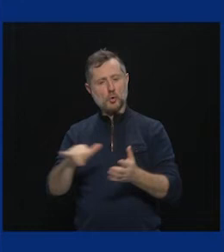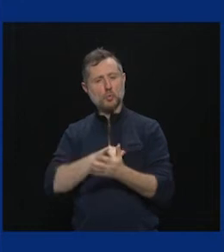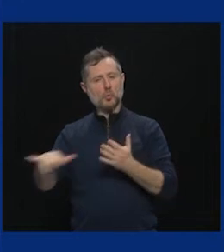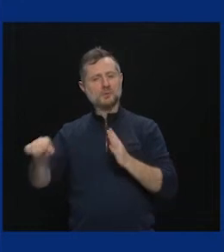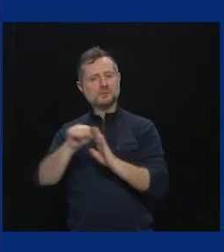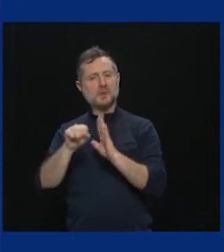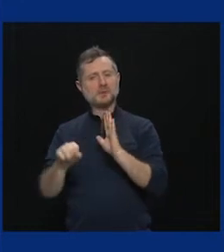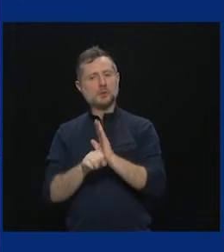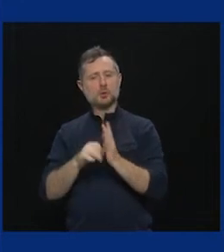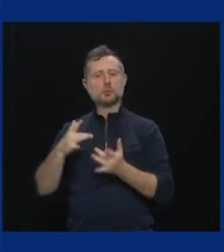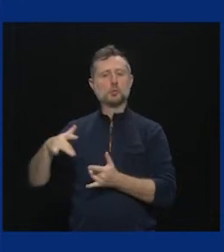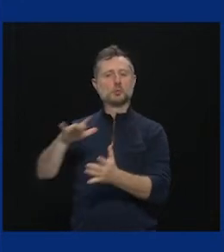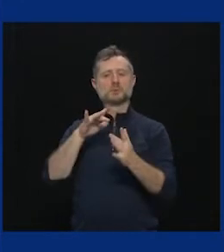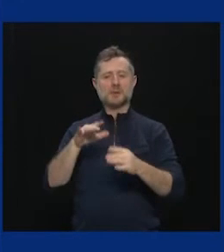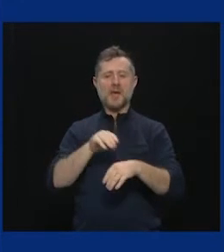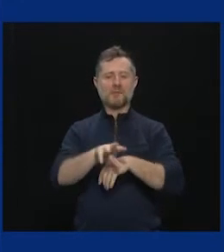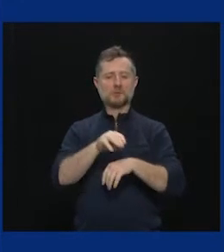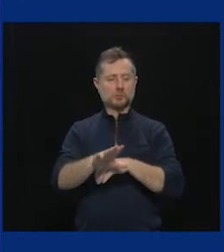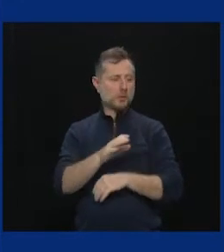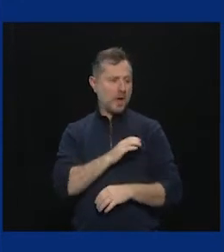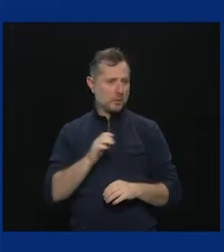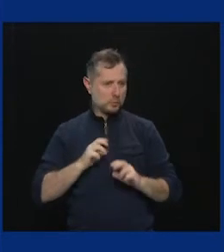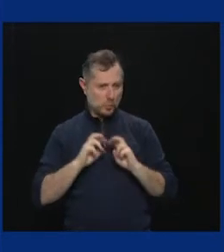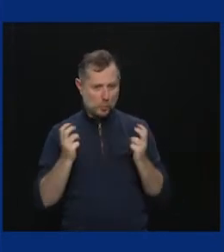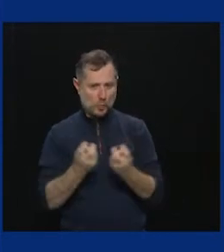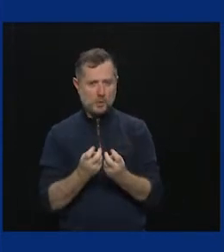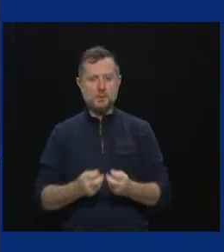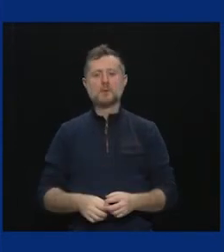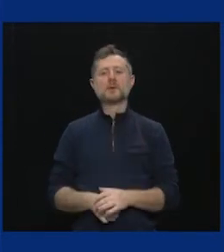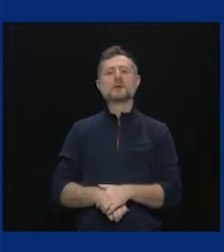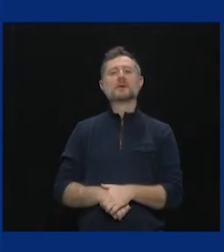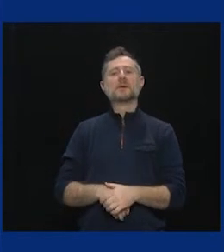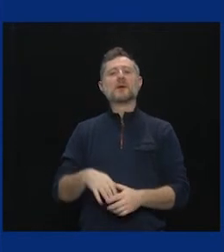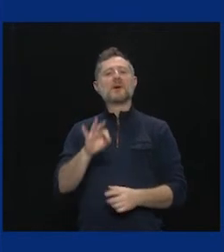Fred Dixon, President, NYC and Company,